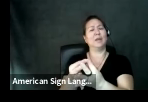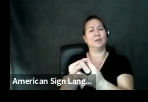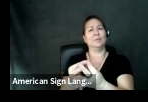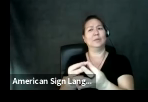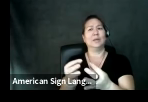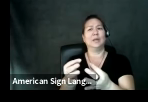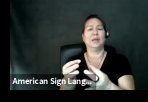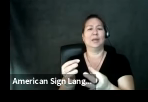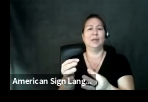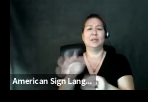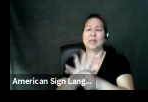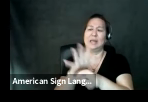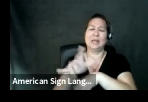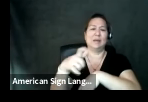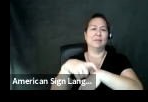and be a part of that meeting.